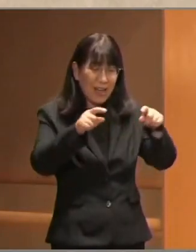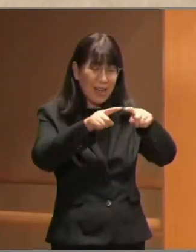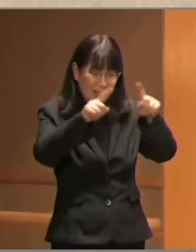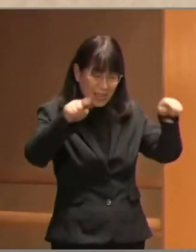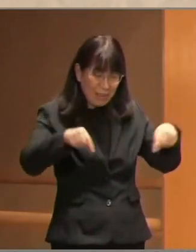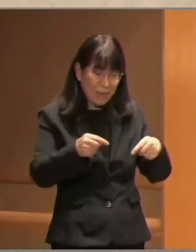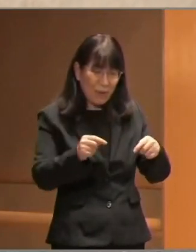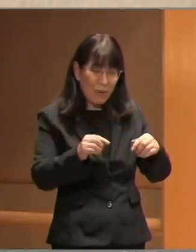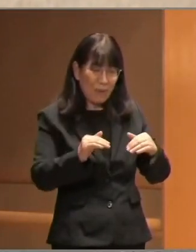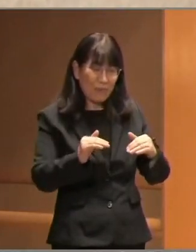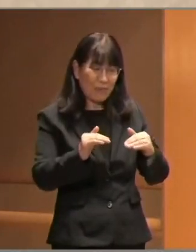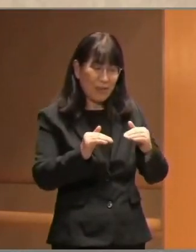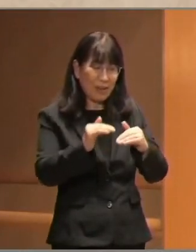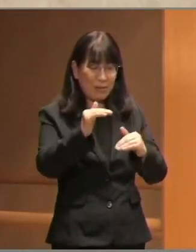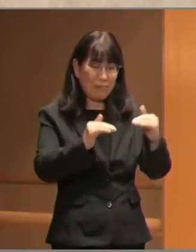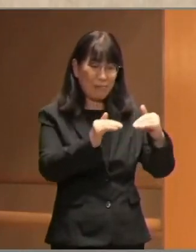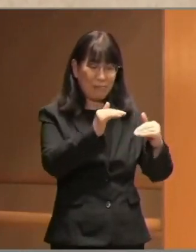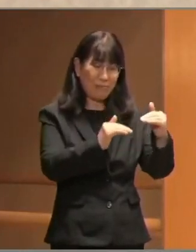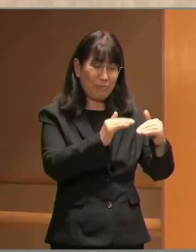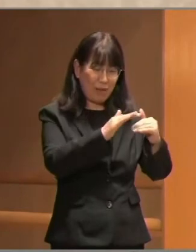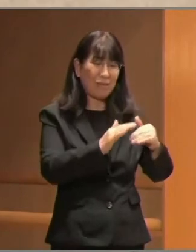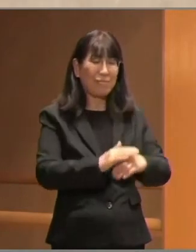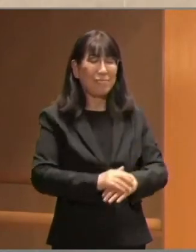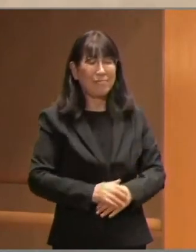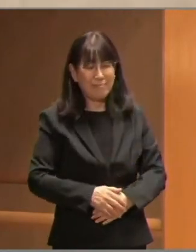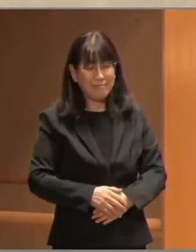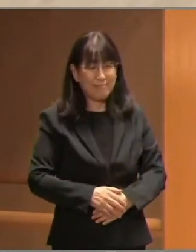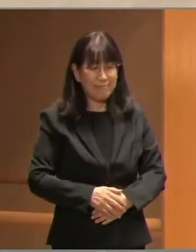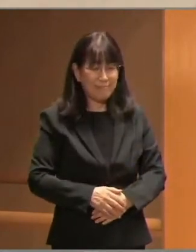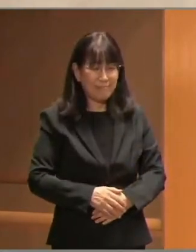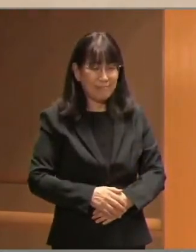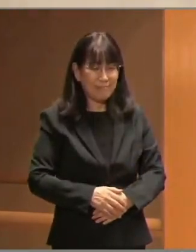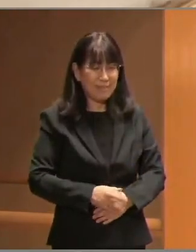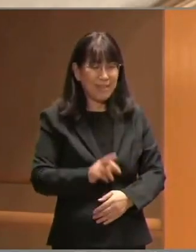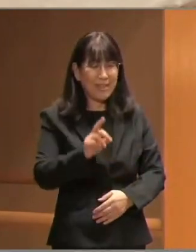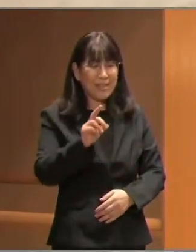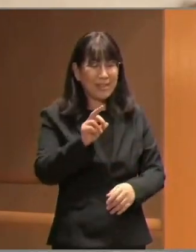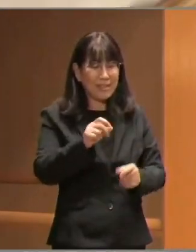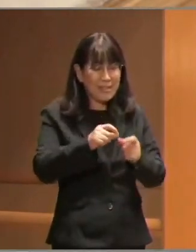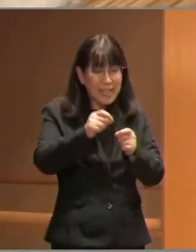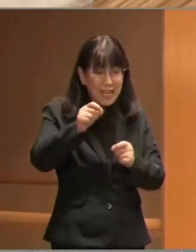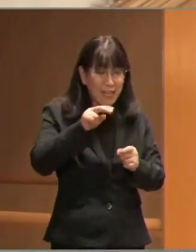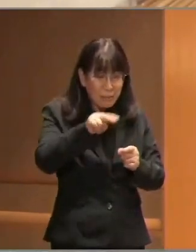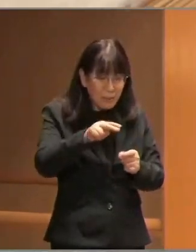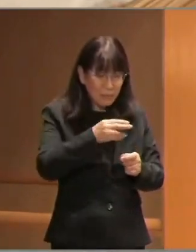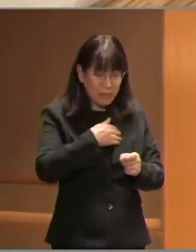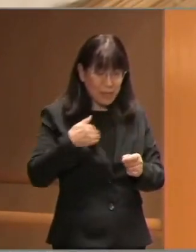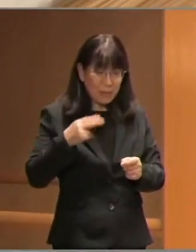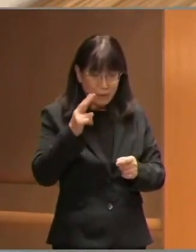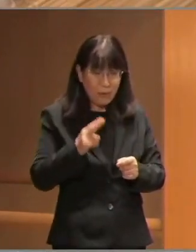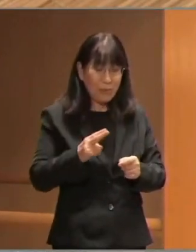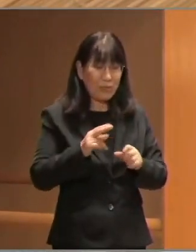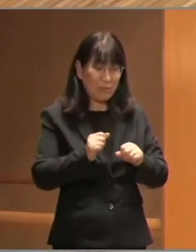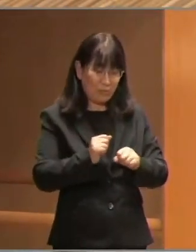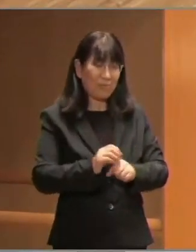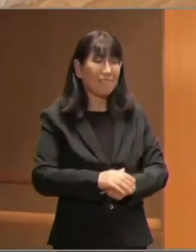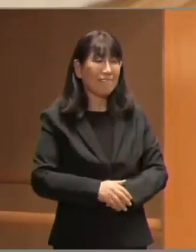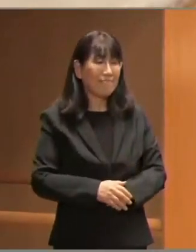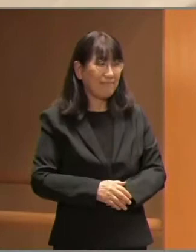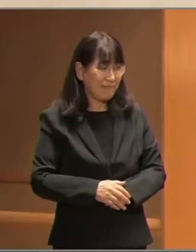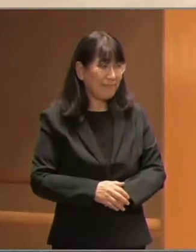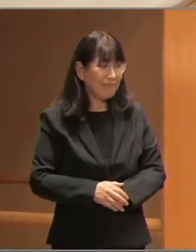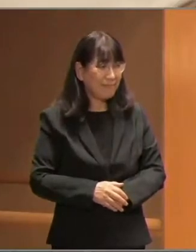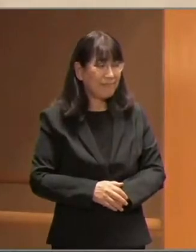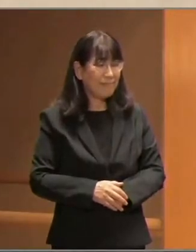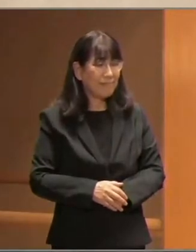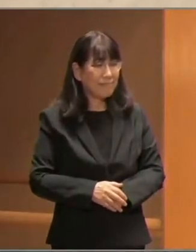thin bamboo strings, and that allows the paper to be more three-dimensional, or we intentionally